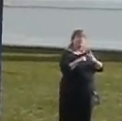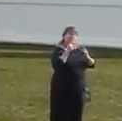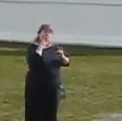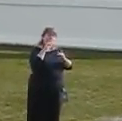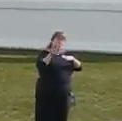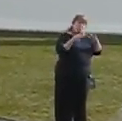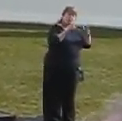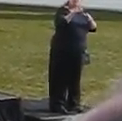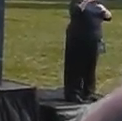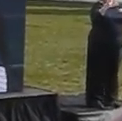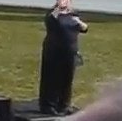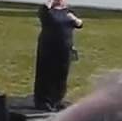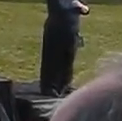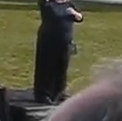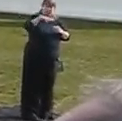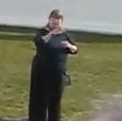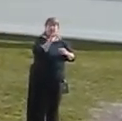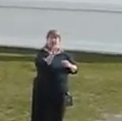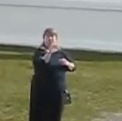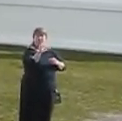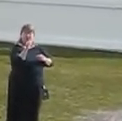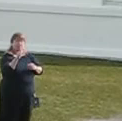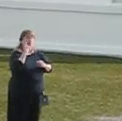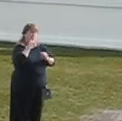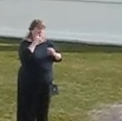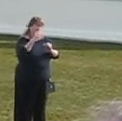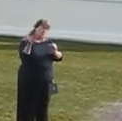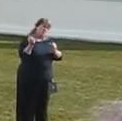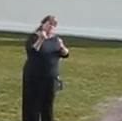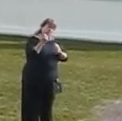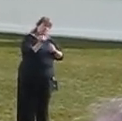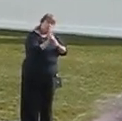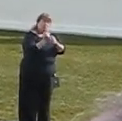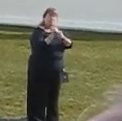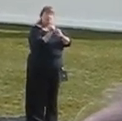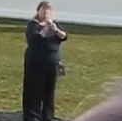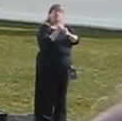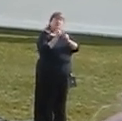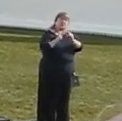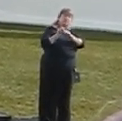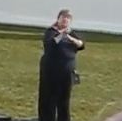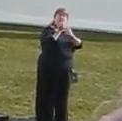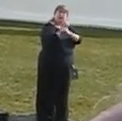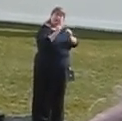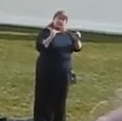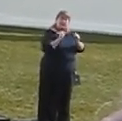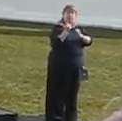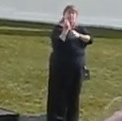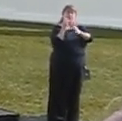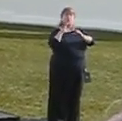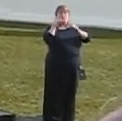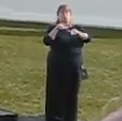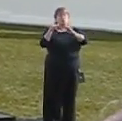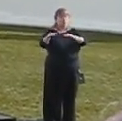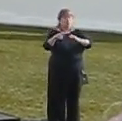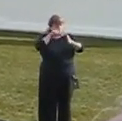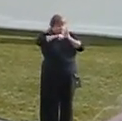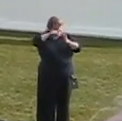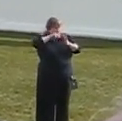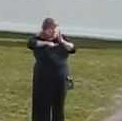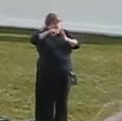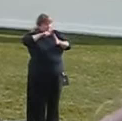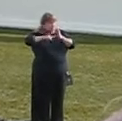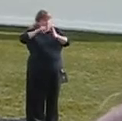wind and solar and biomass. And we will champion environmentally safe offshore energy exploration and production,